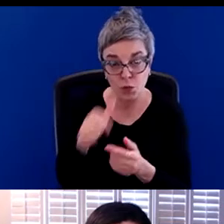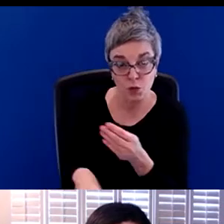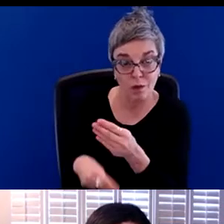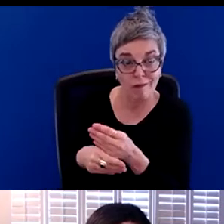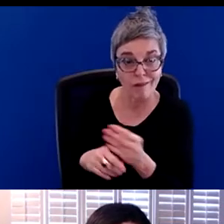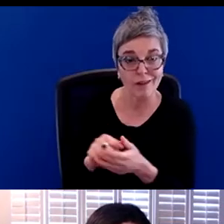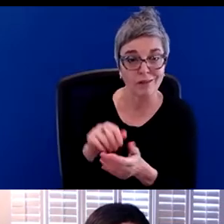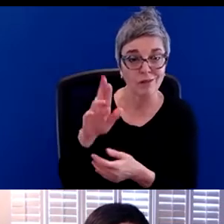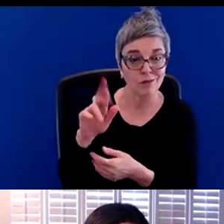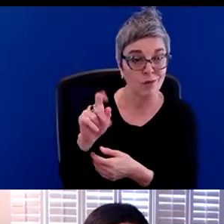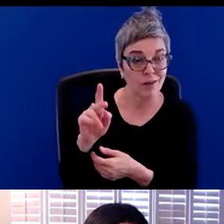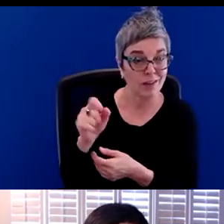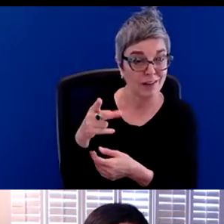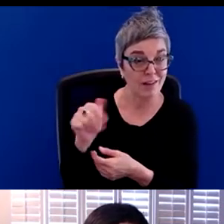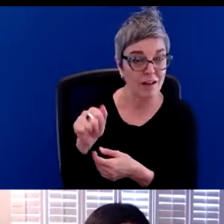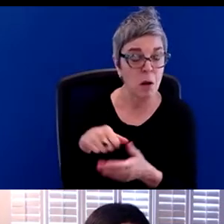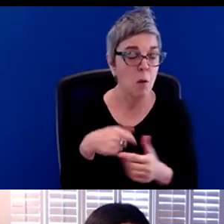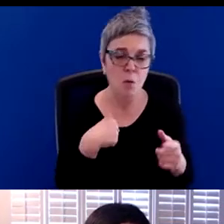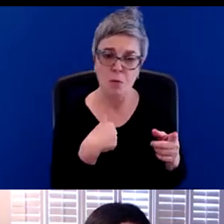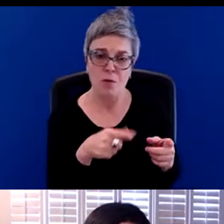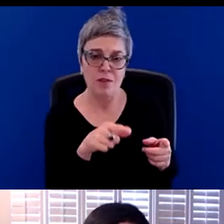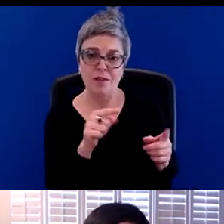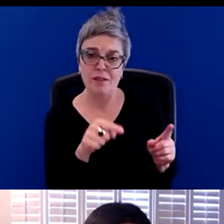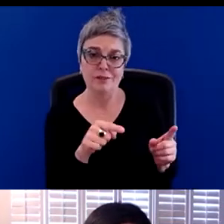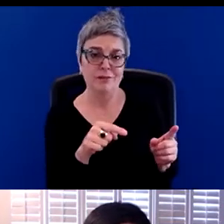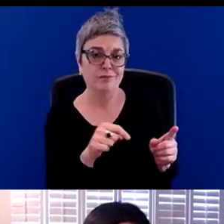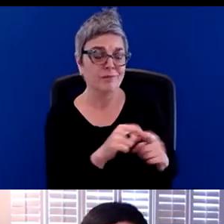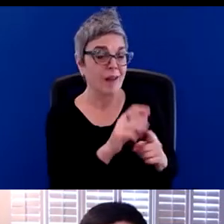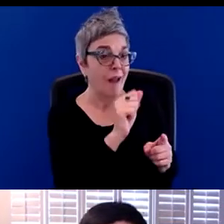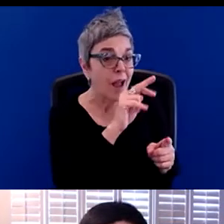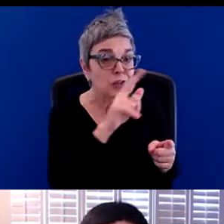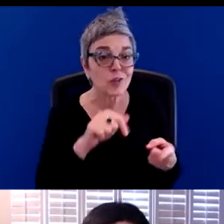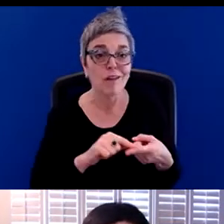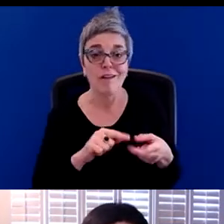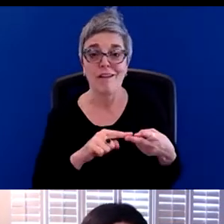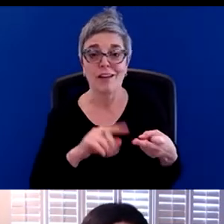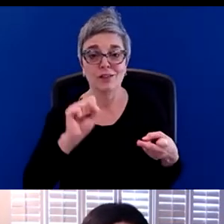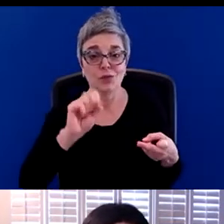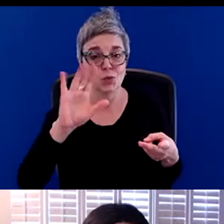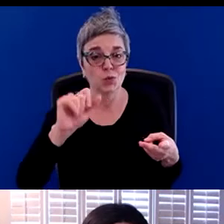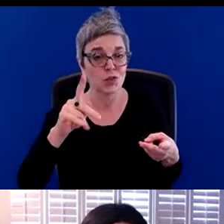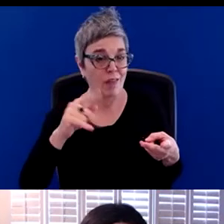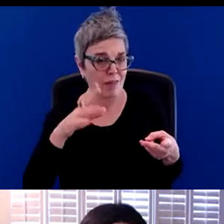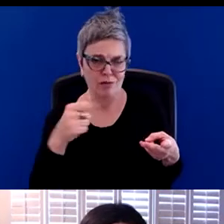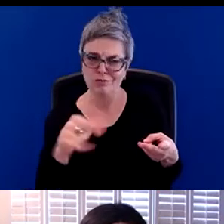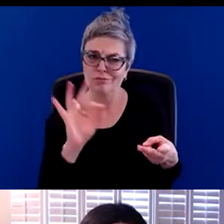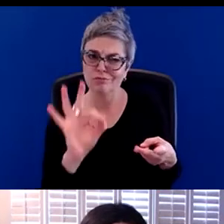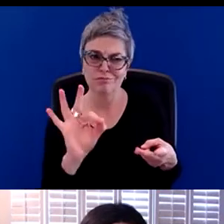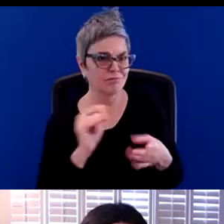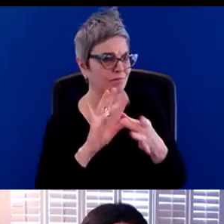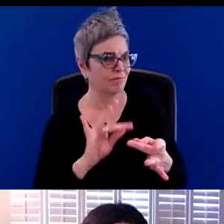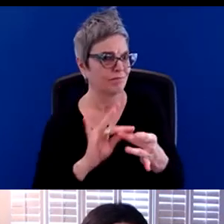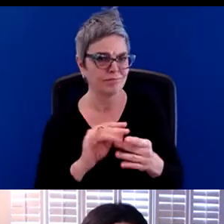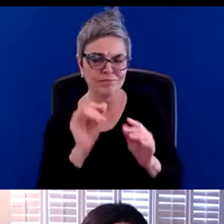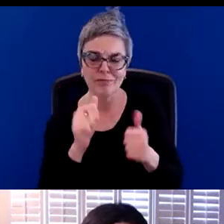I'm probably going to throw away what I was going to originally say, and you've gotten my notes a little bit. But I do wanted to point to the fact that in